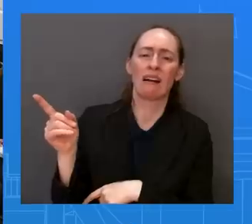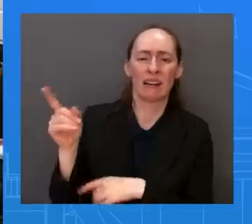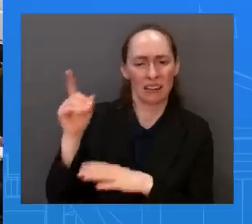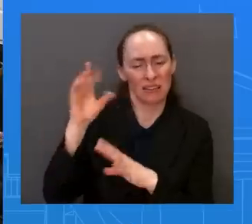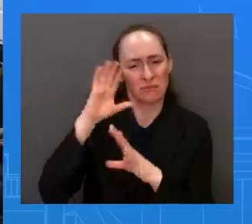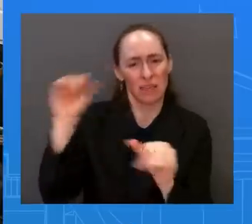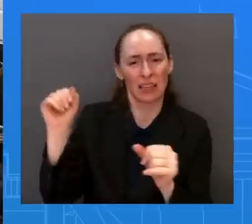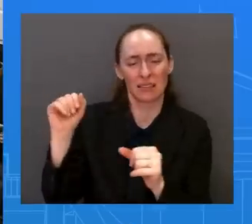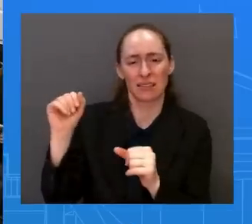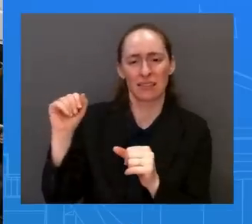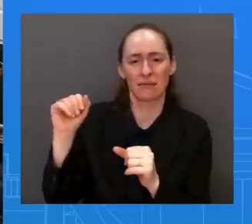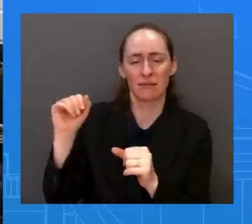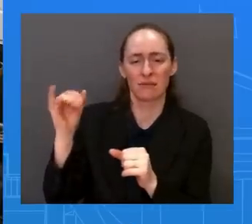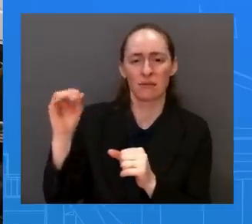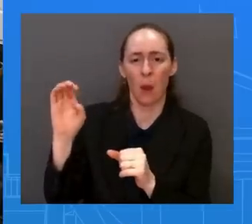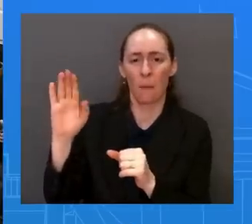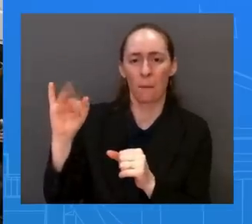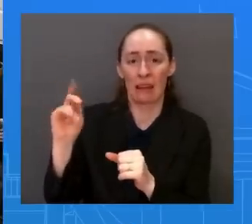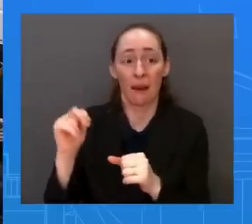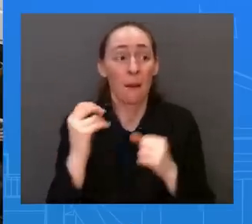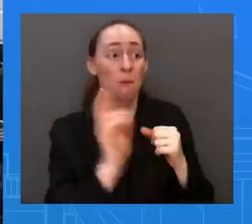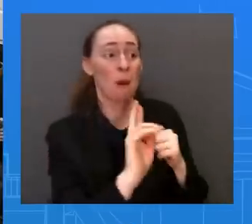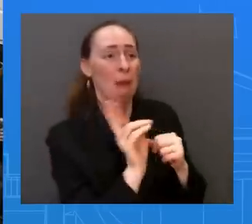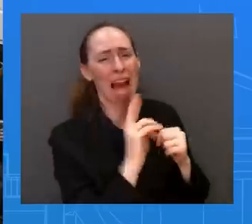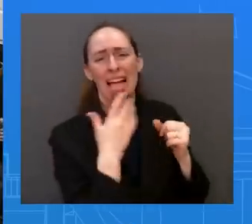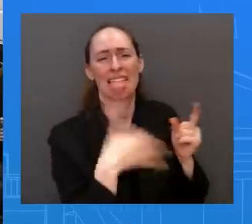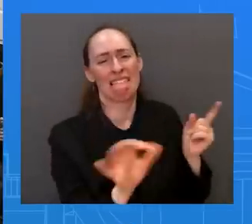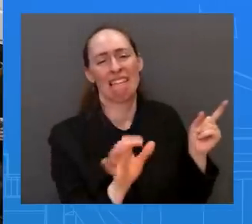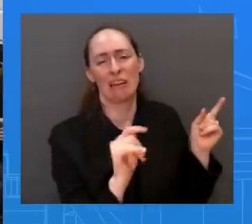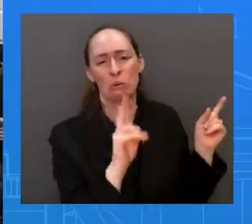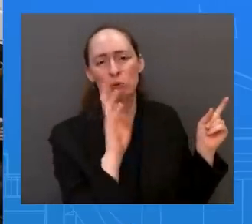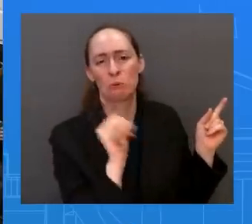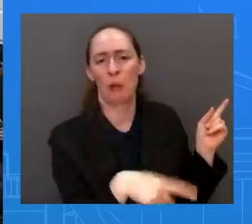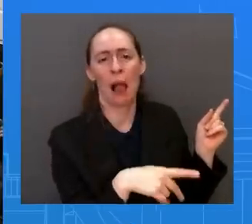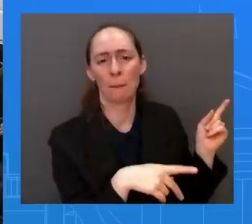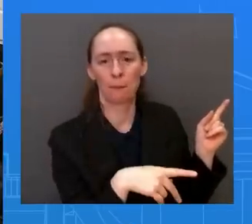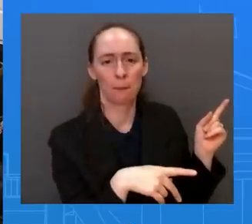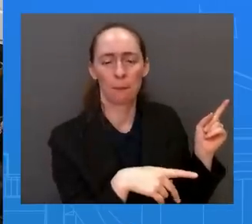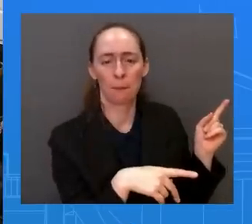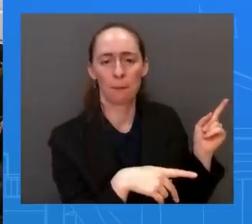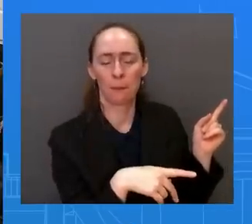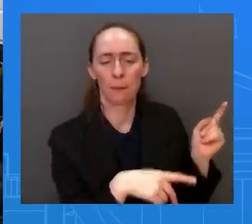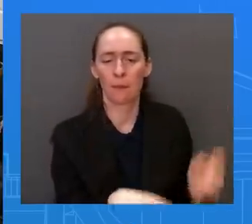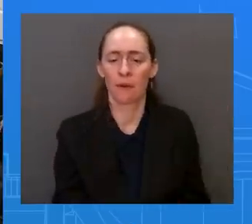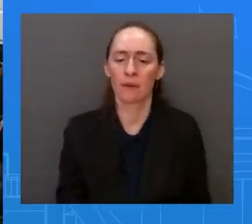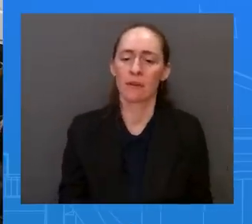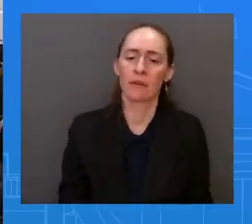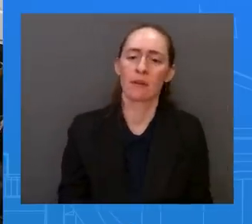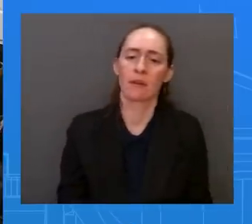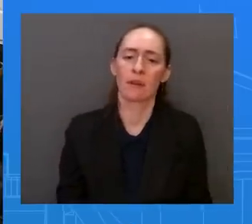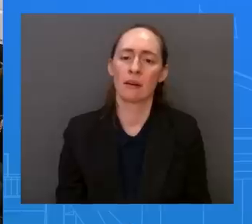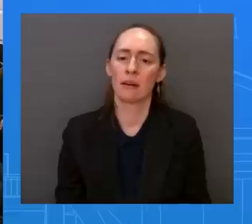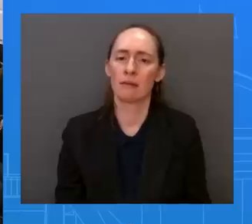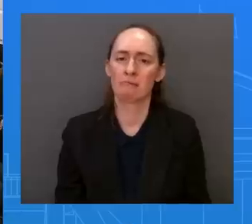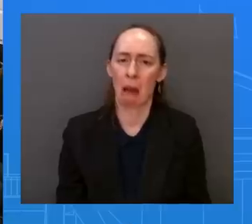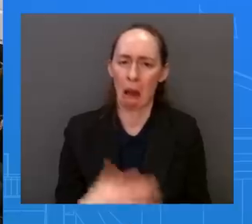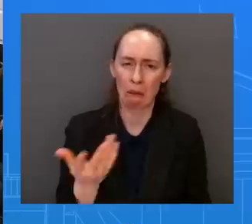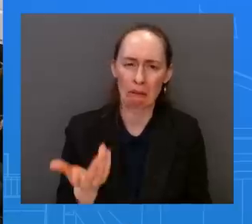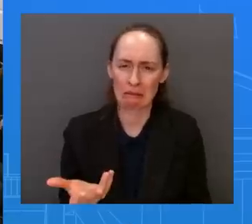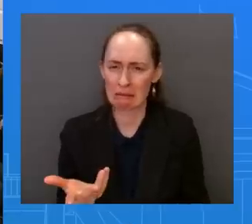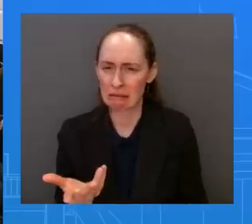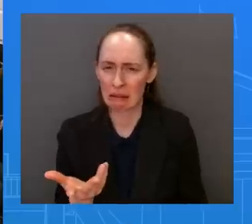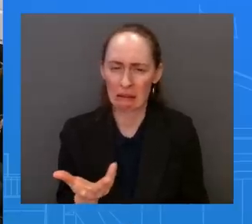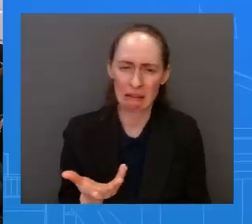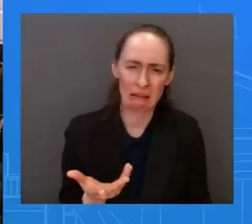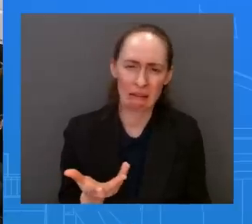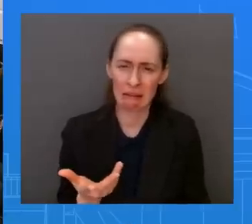of that, why are you so convinced that it was President Biden that caused the Democratic